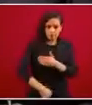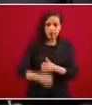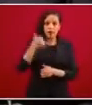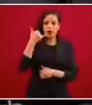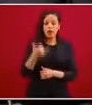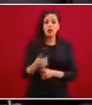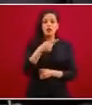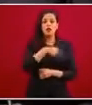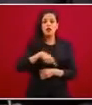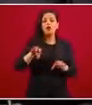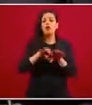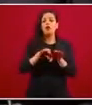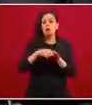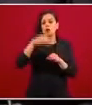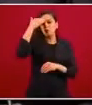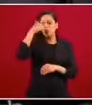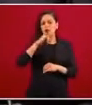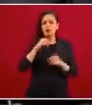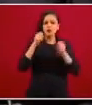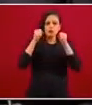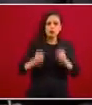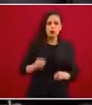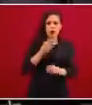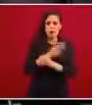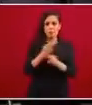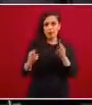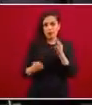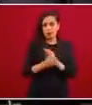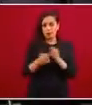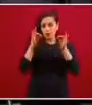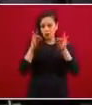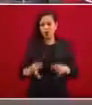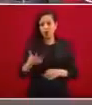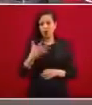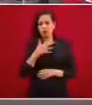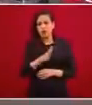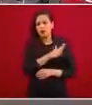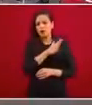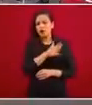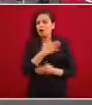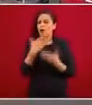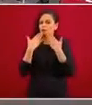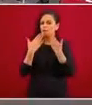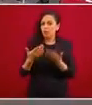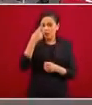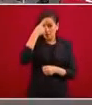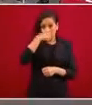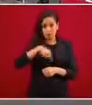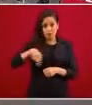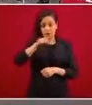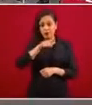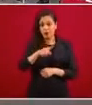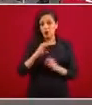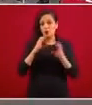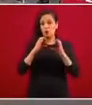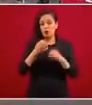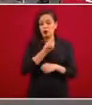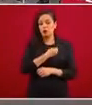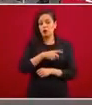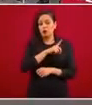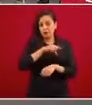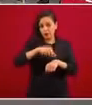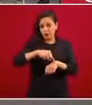are kind of concerned about this. Who guarantees the quality of the protection equipment that our doctors and nurses are